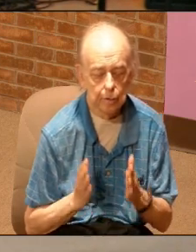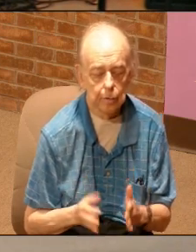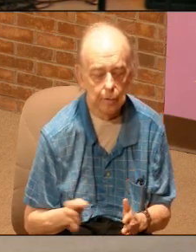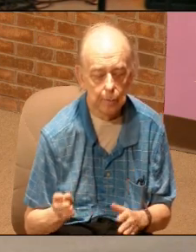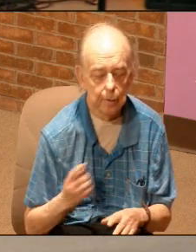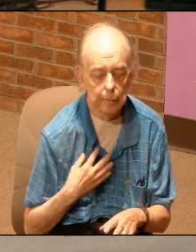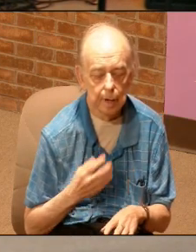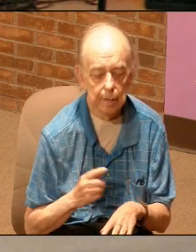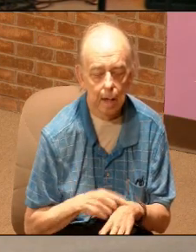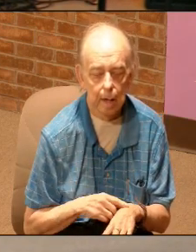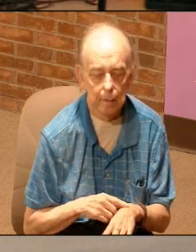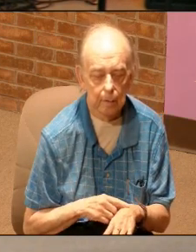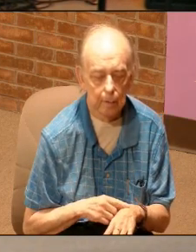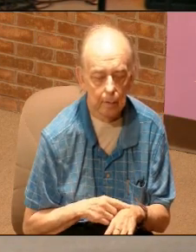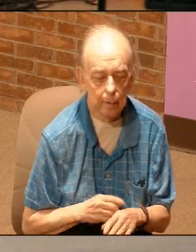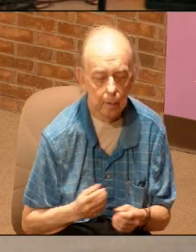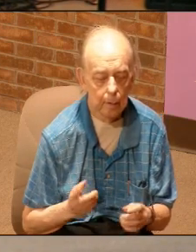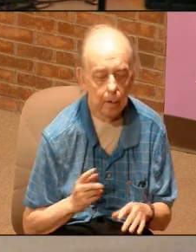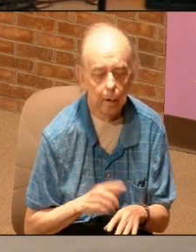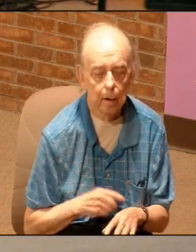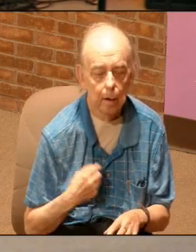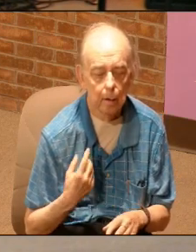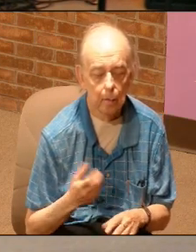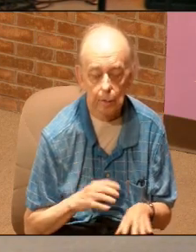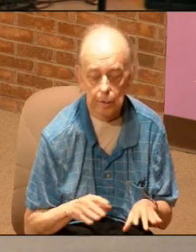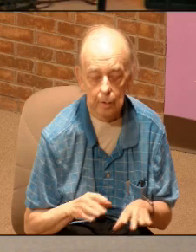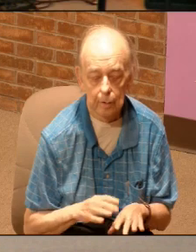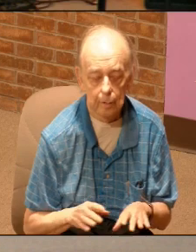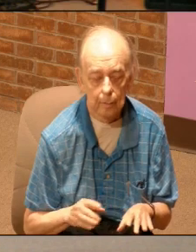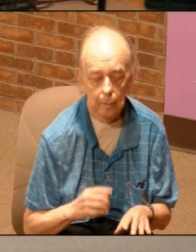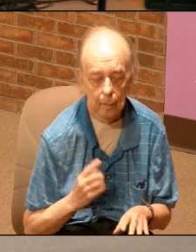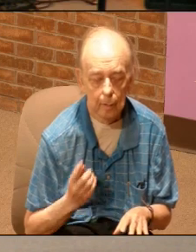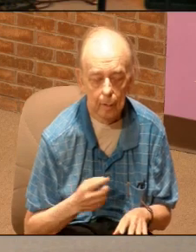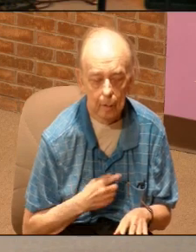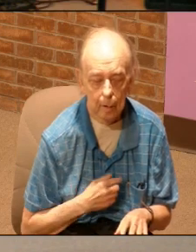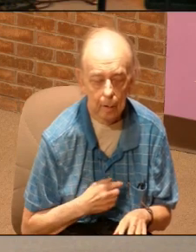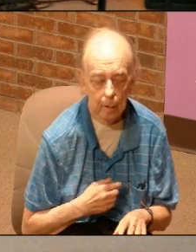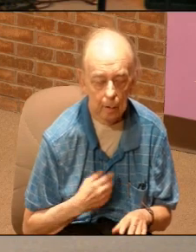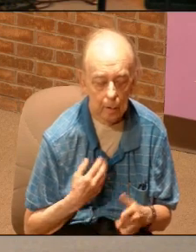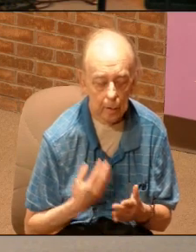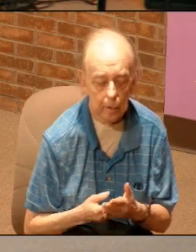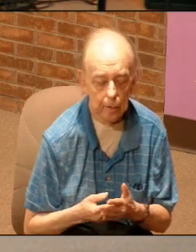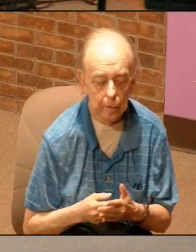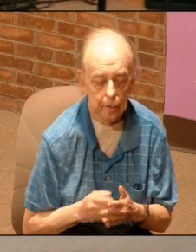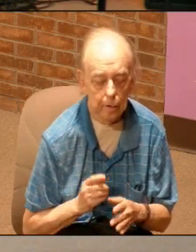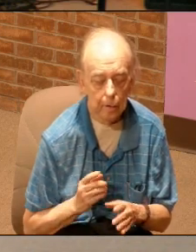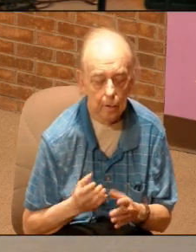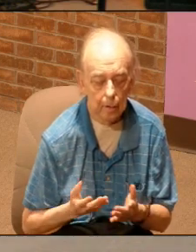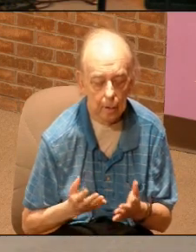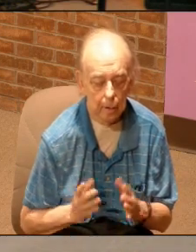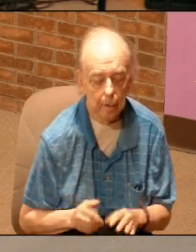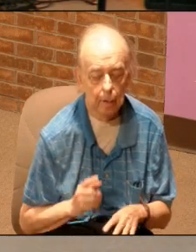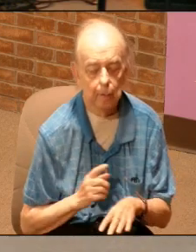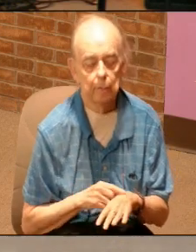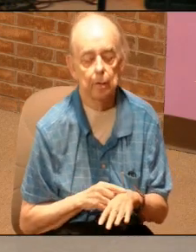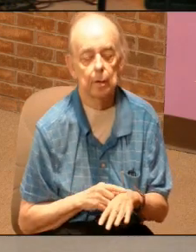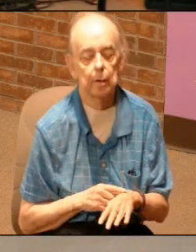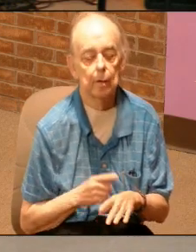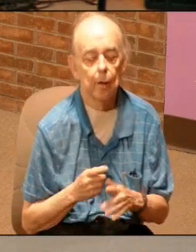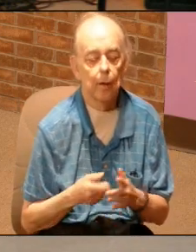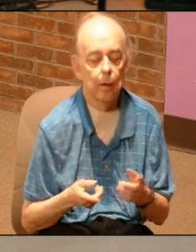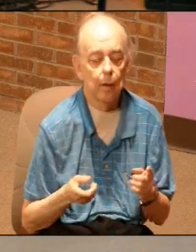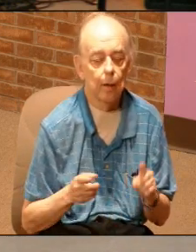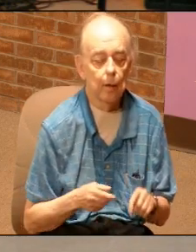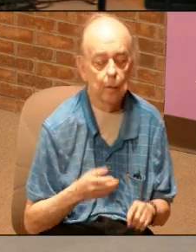time. And so many times what we do is we aren't good stewards of our time. And so what ends up